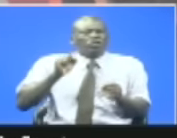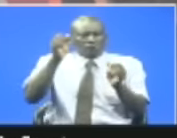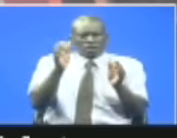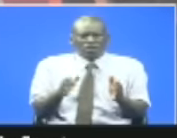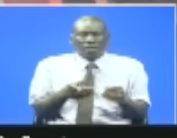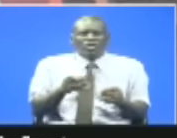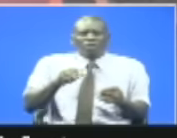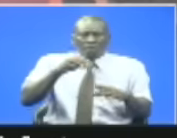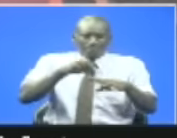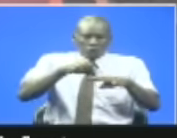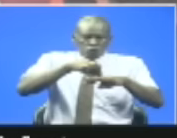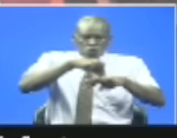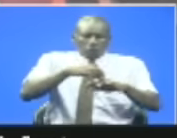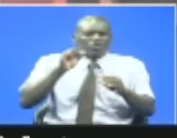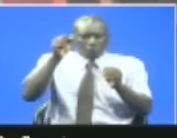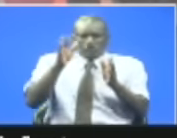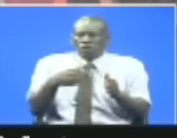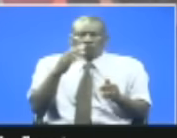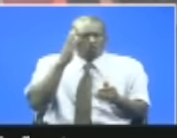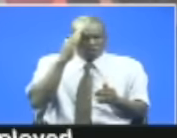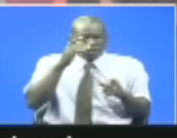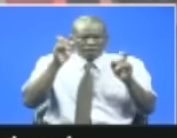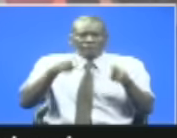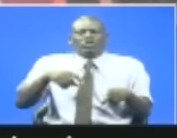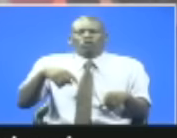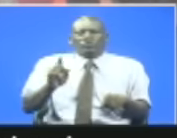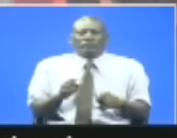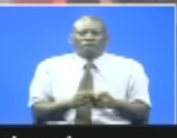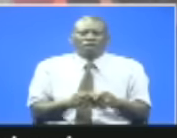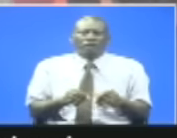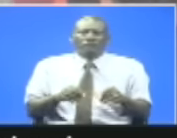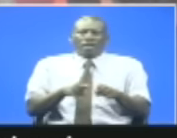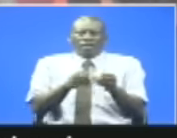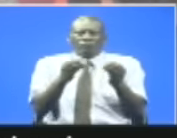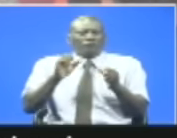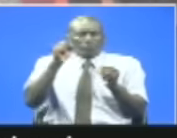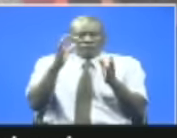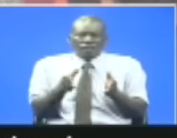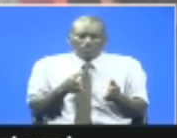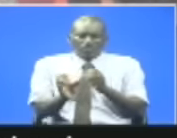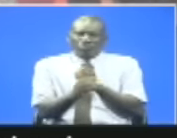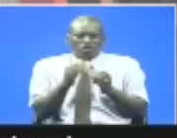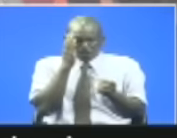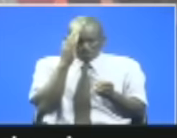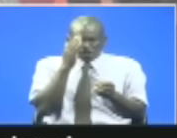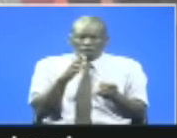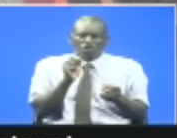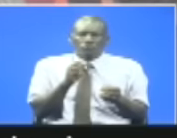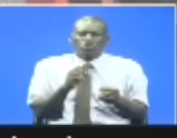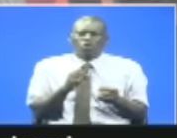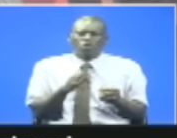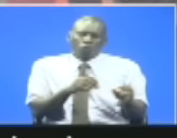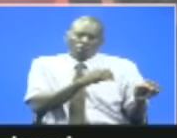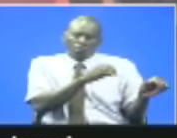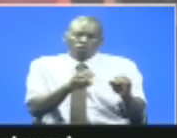He's a politician who thinks he must win, as most of politicians in this country think. Therefore, he will jump ship.